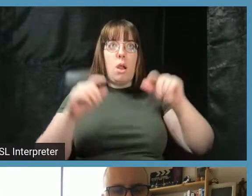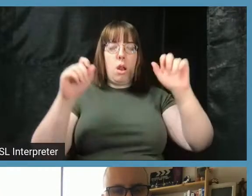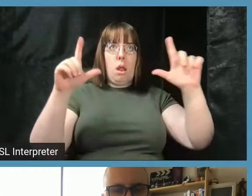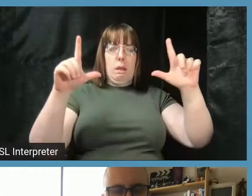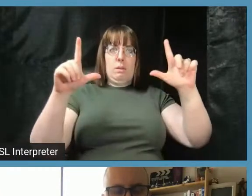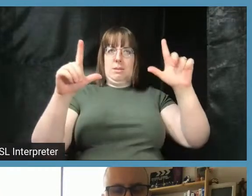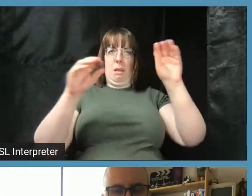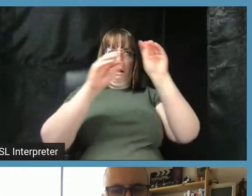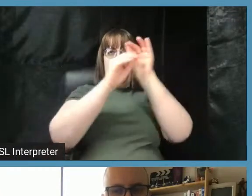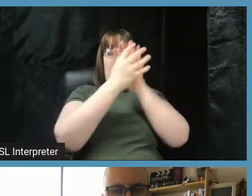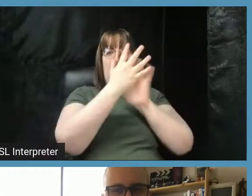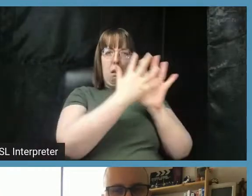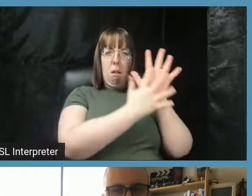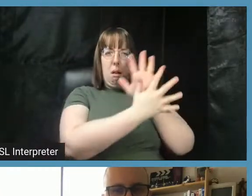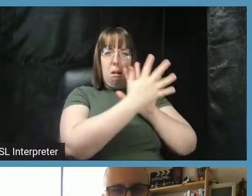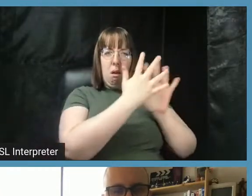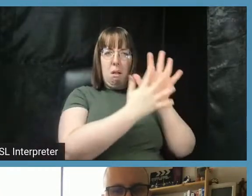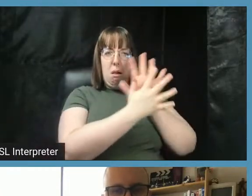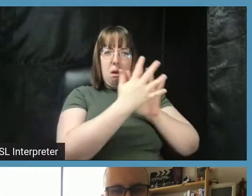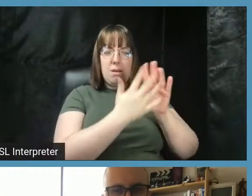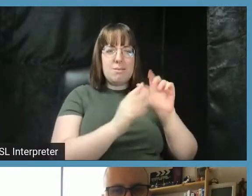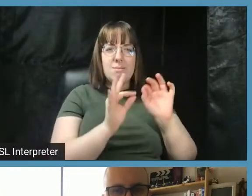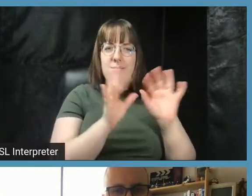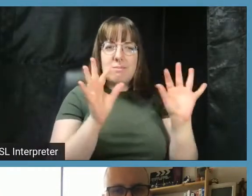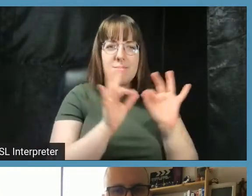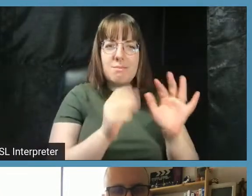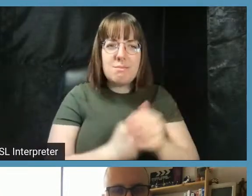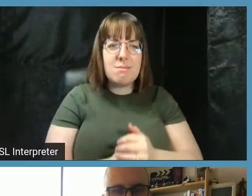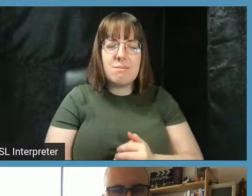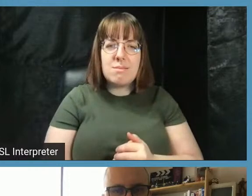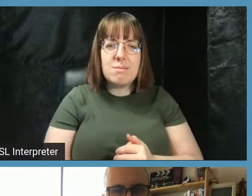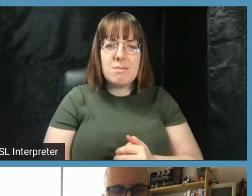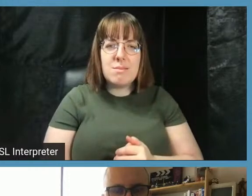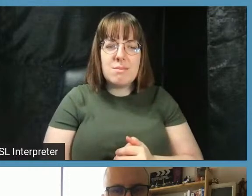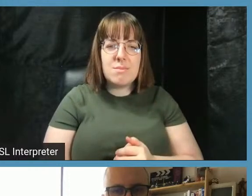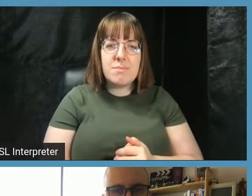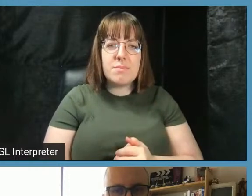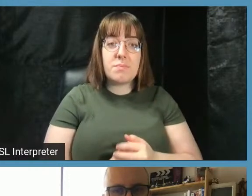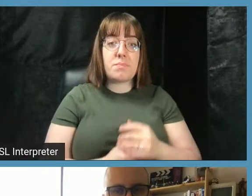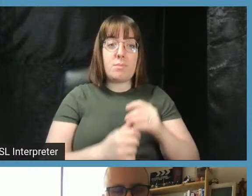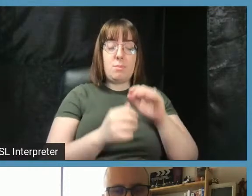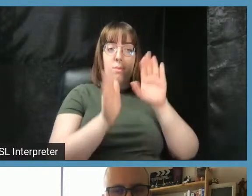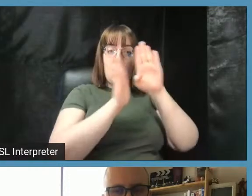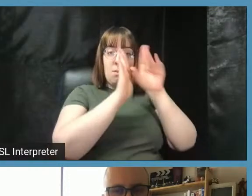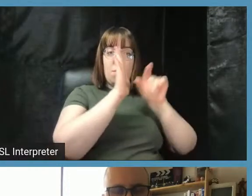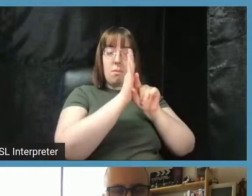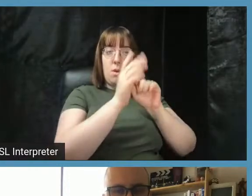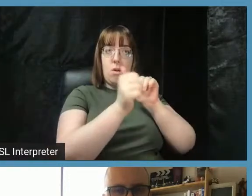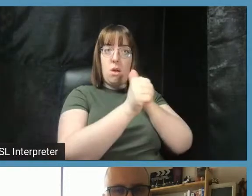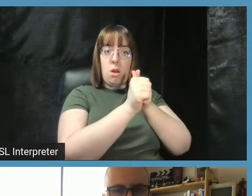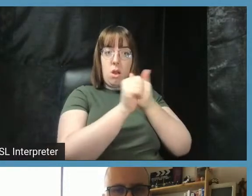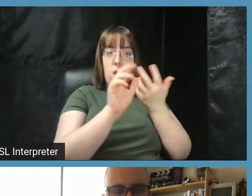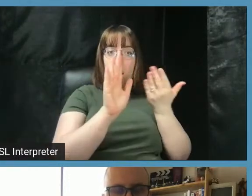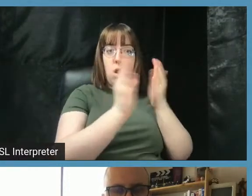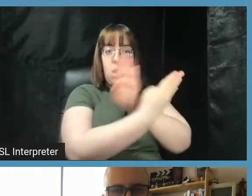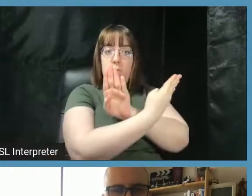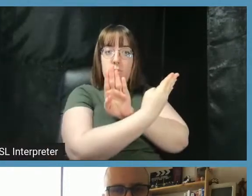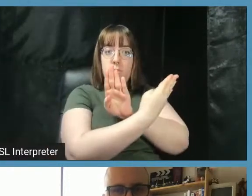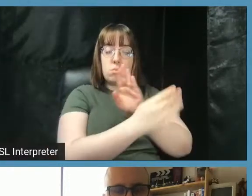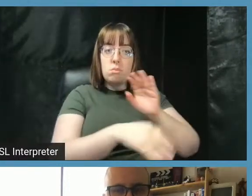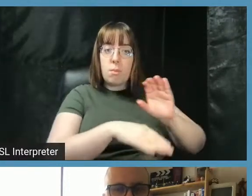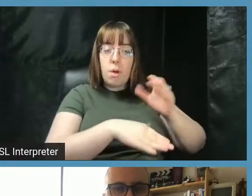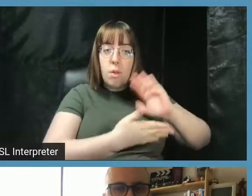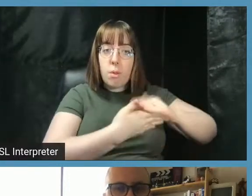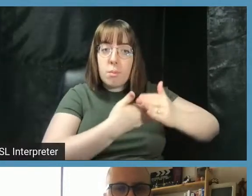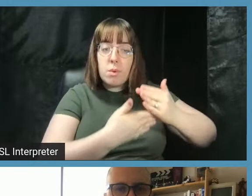going to start not looking correctly. It's going to not be able to have its background flipped automatically by the computer. It's not